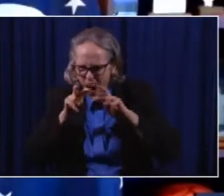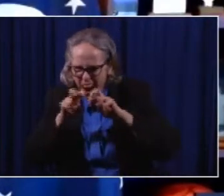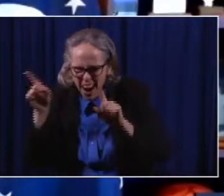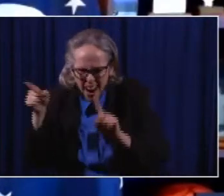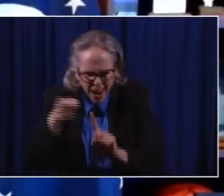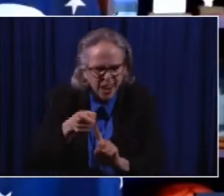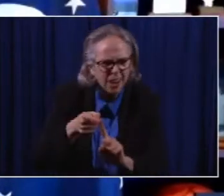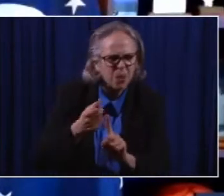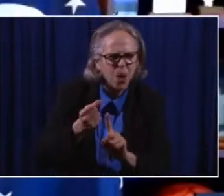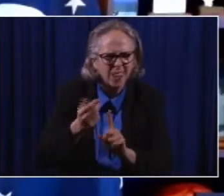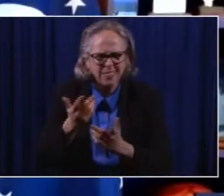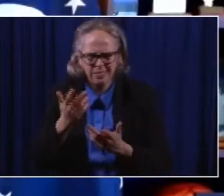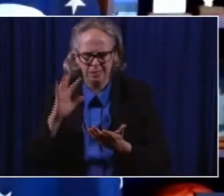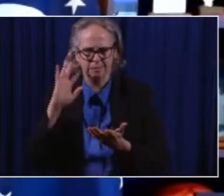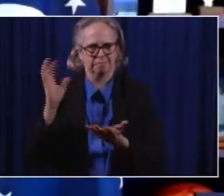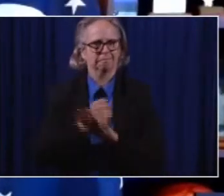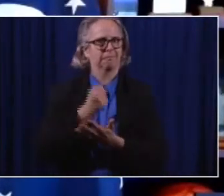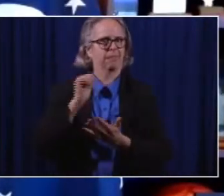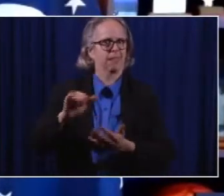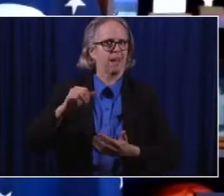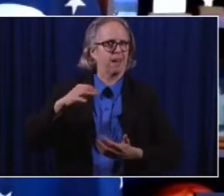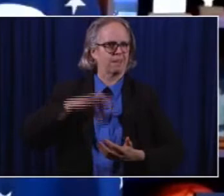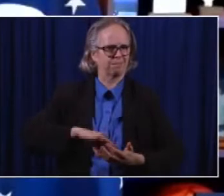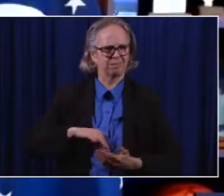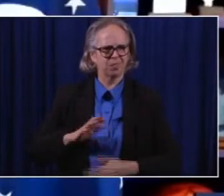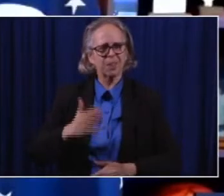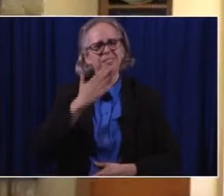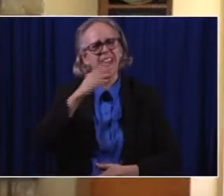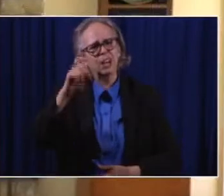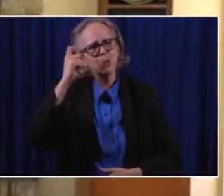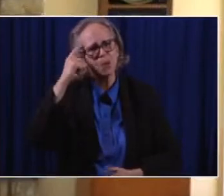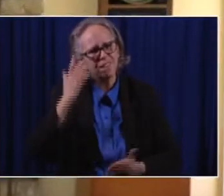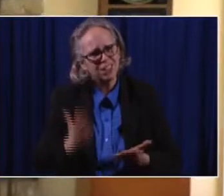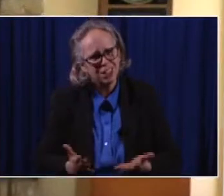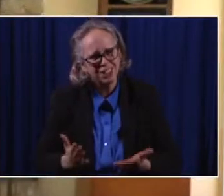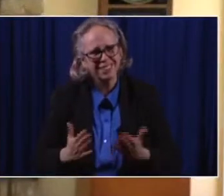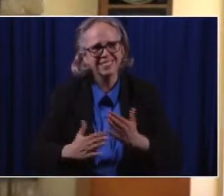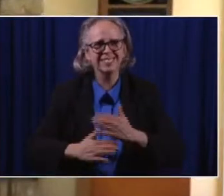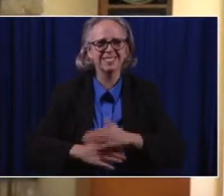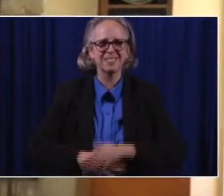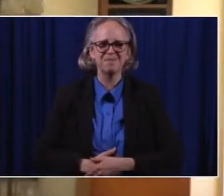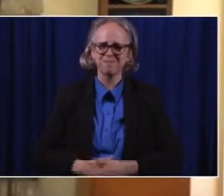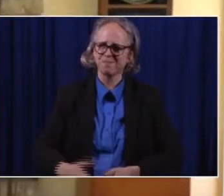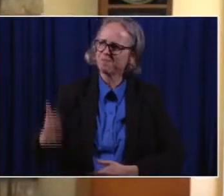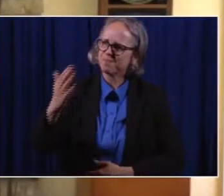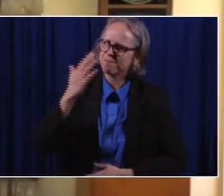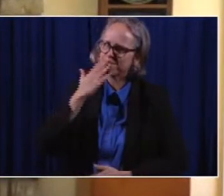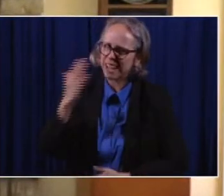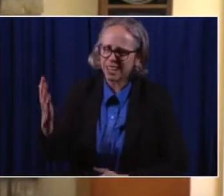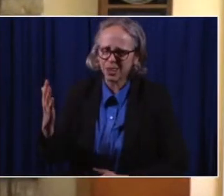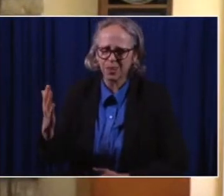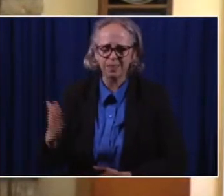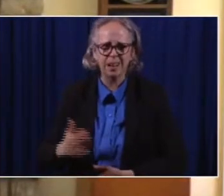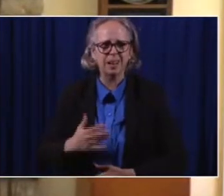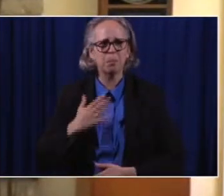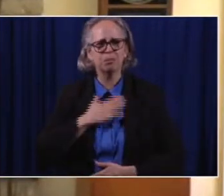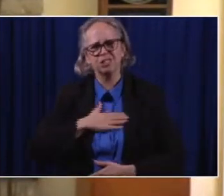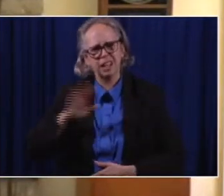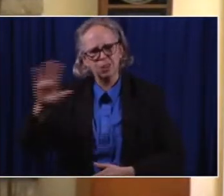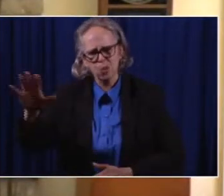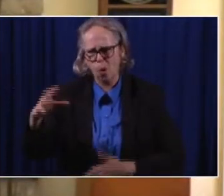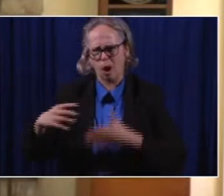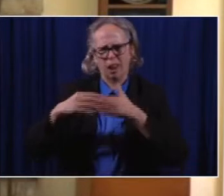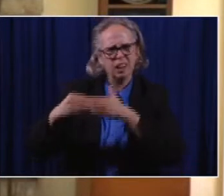on in your community. So thanks, Governor. I'll turn it back over to you. Well, Lieutenant Governor, thank you very much. Thanks for your leadership in regard